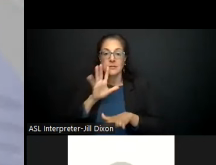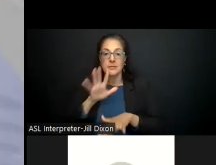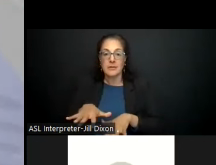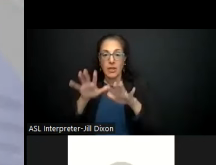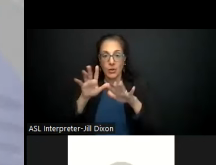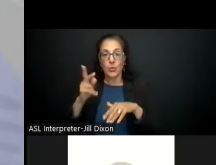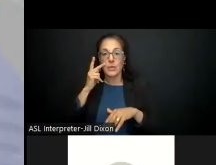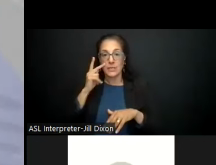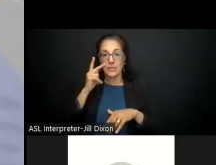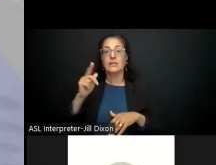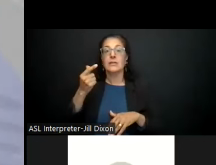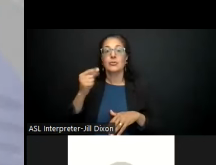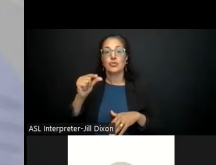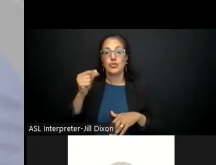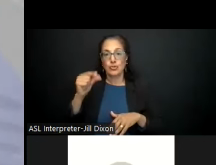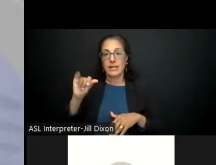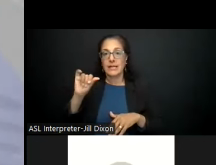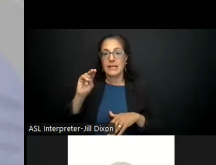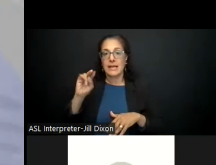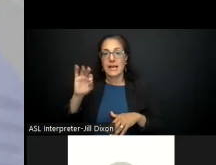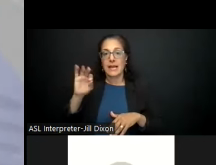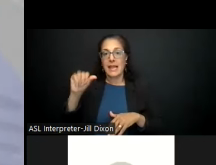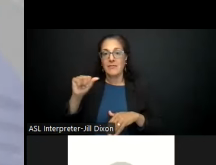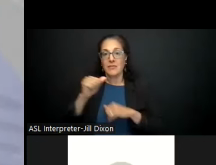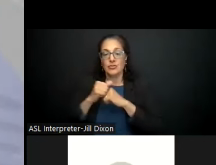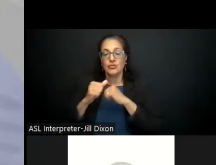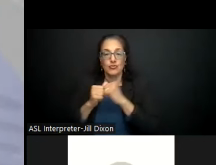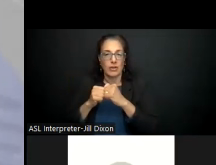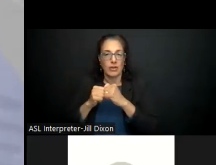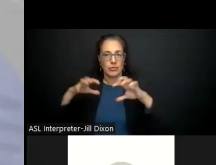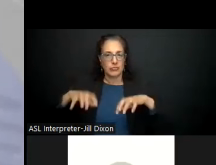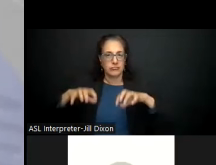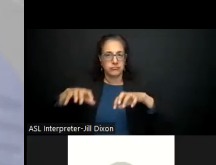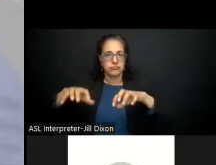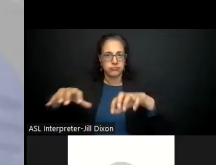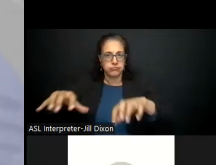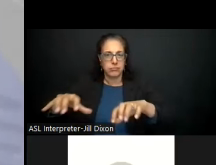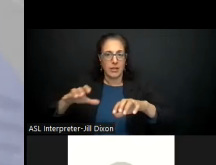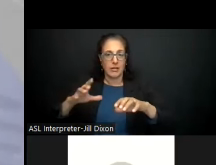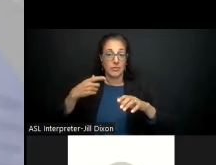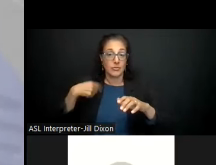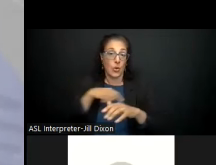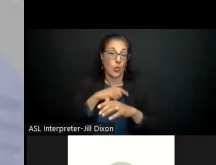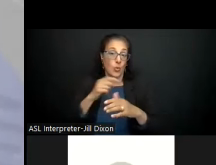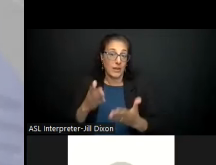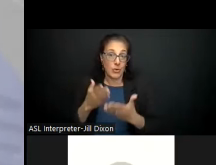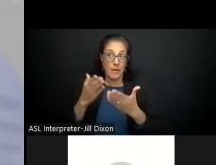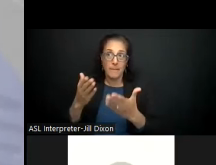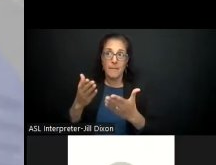infrastructure corridors, along which we propose